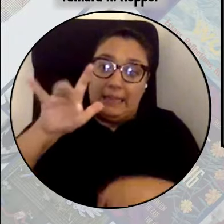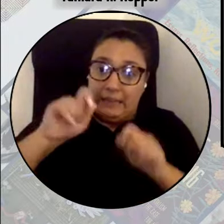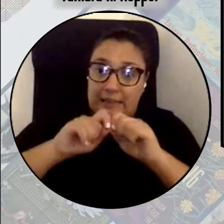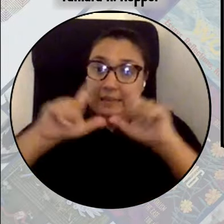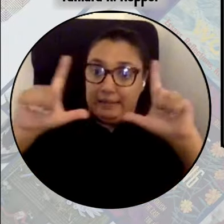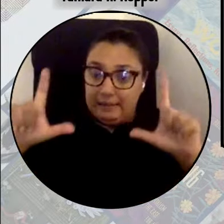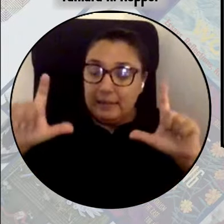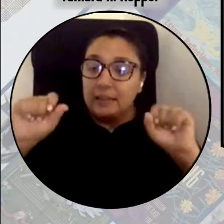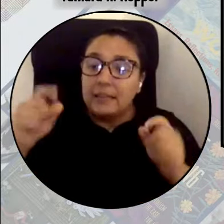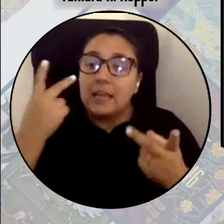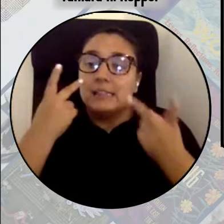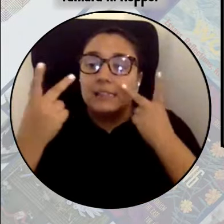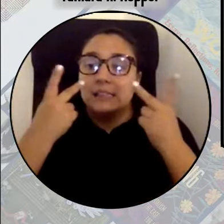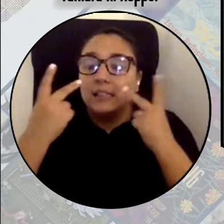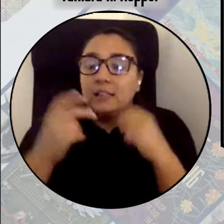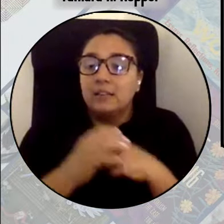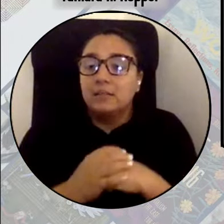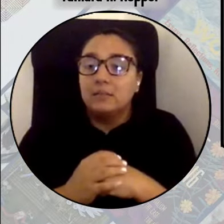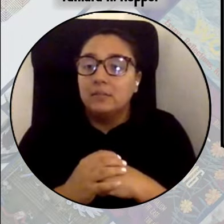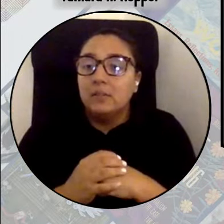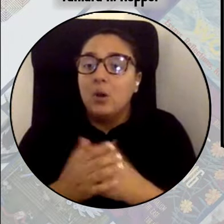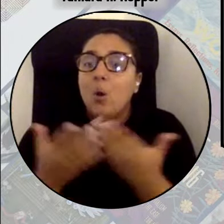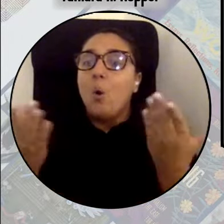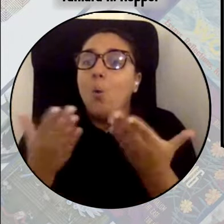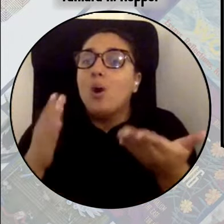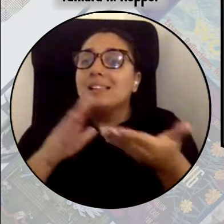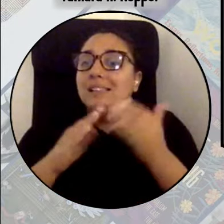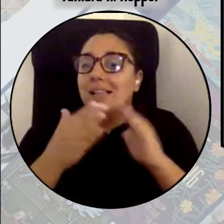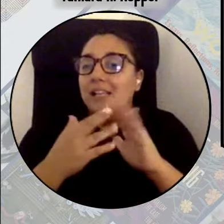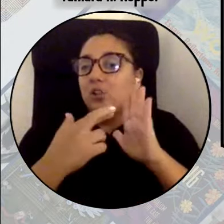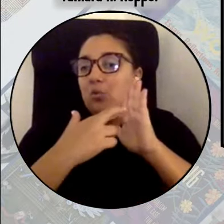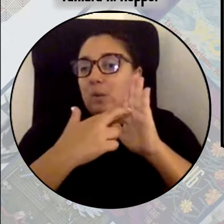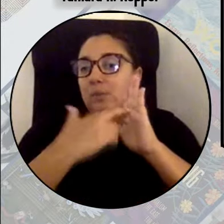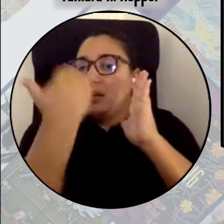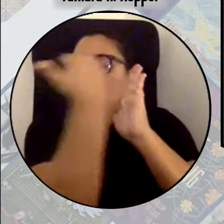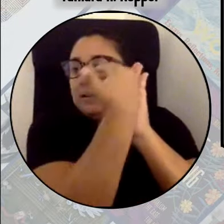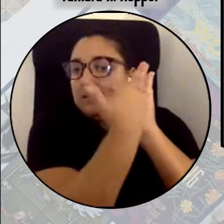we can see what cities they represent.